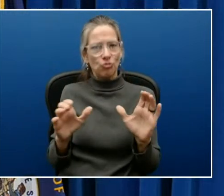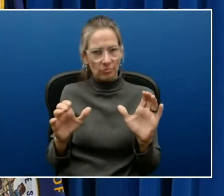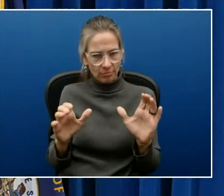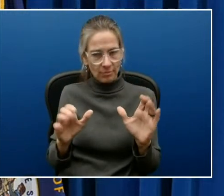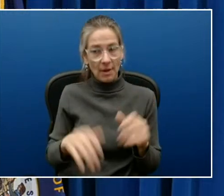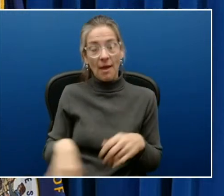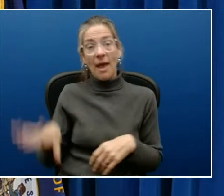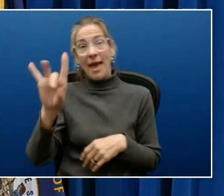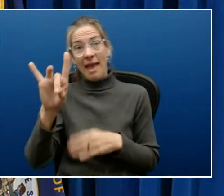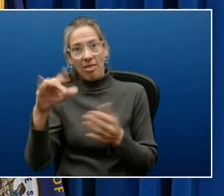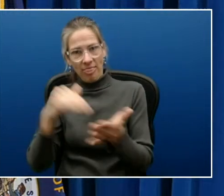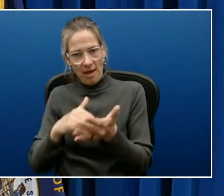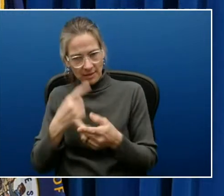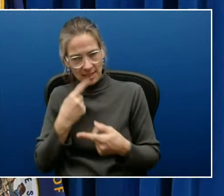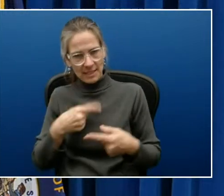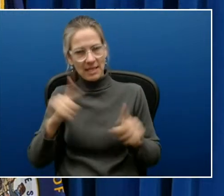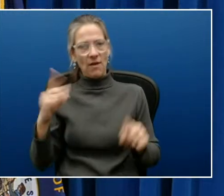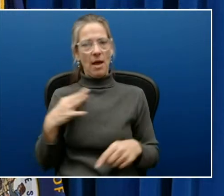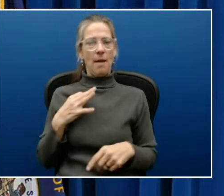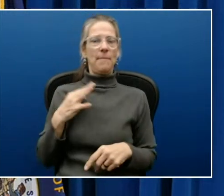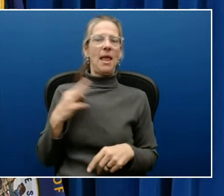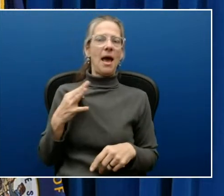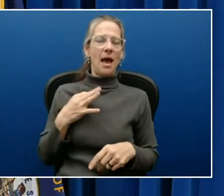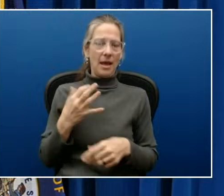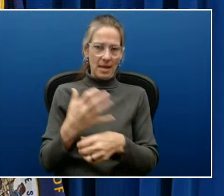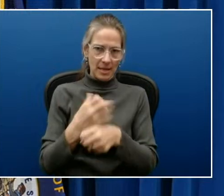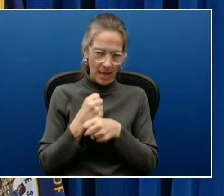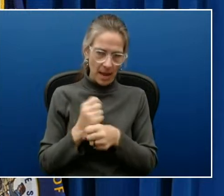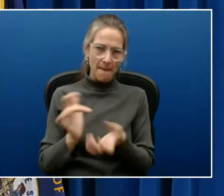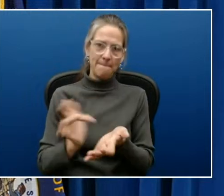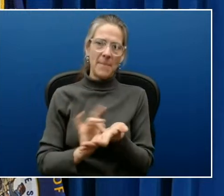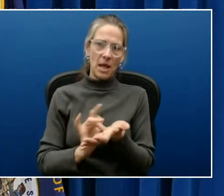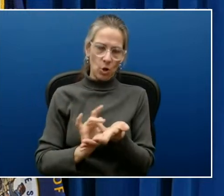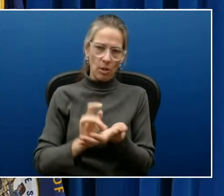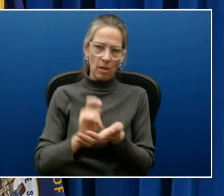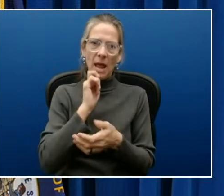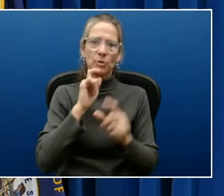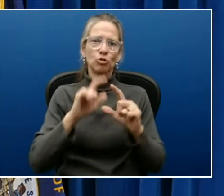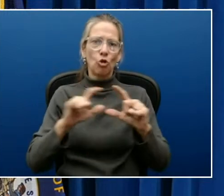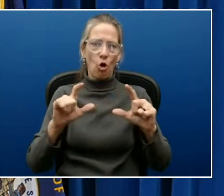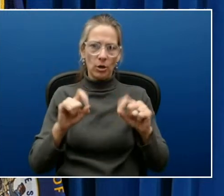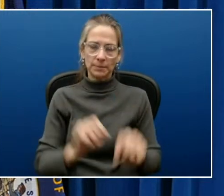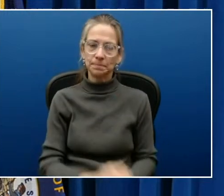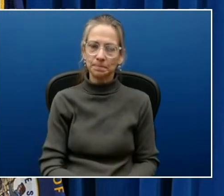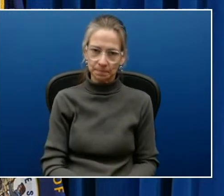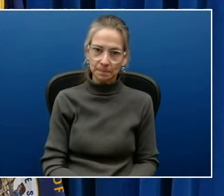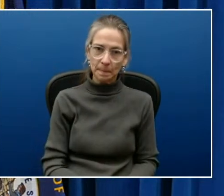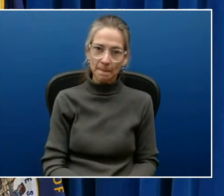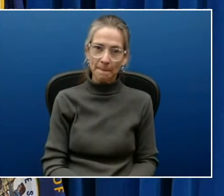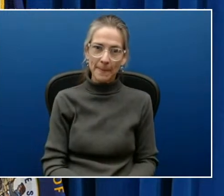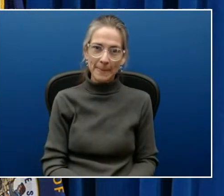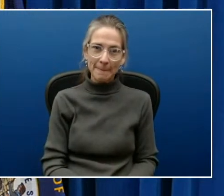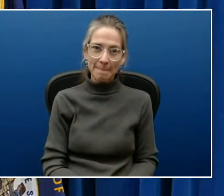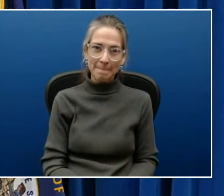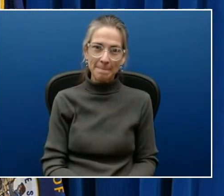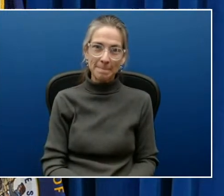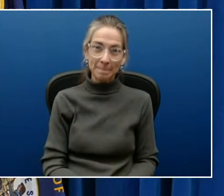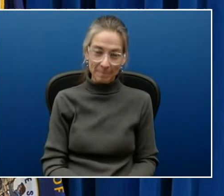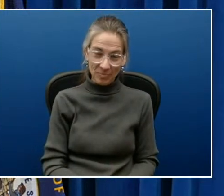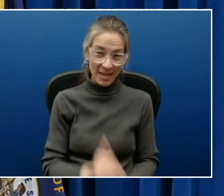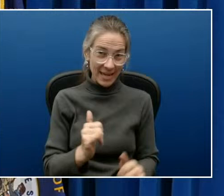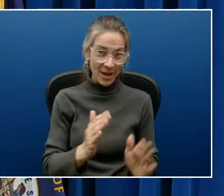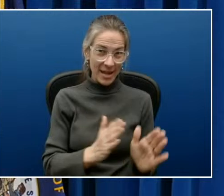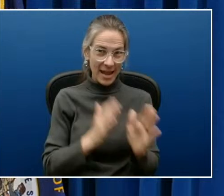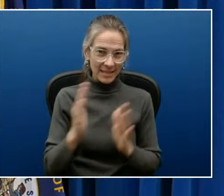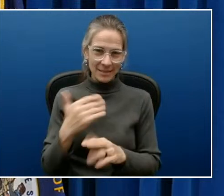have successfully applied for and received a medical cannabis card. All right. This next segment I've been looking